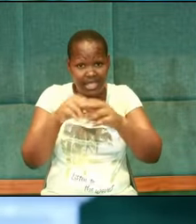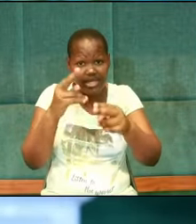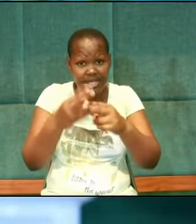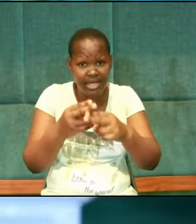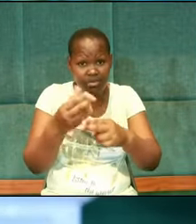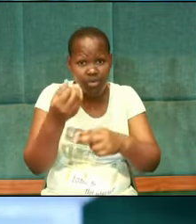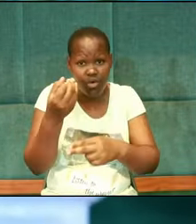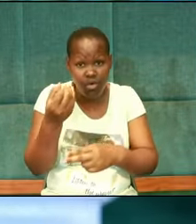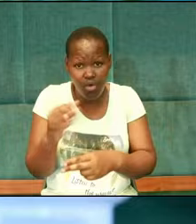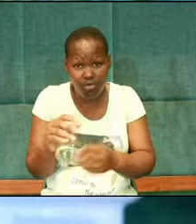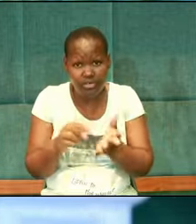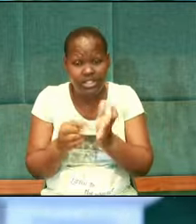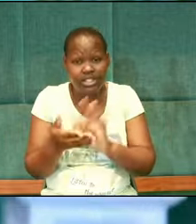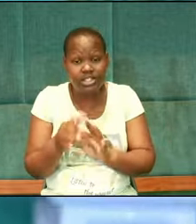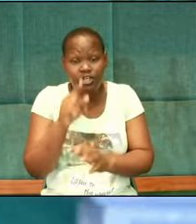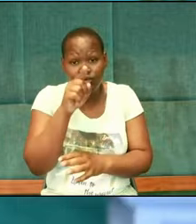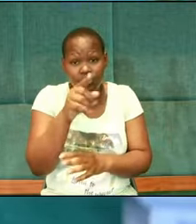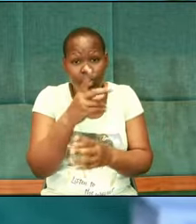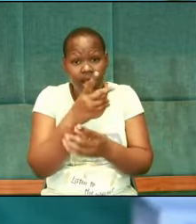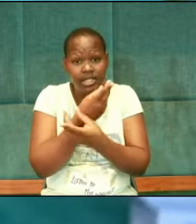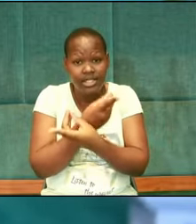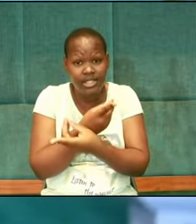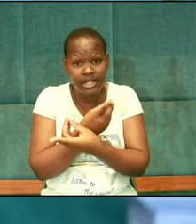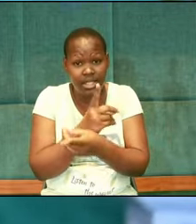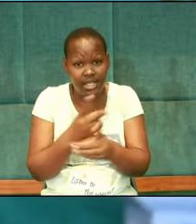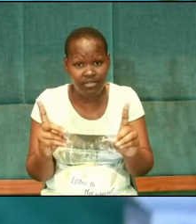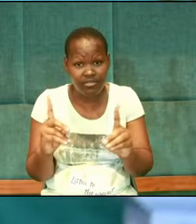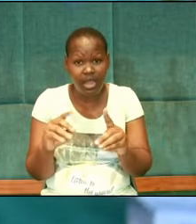be delivered. That is what knowledge will do for you.